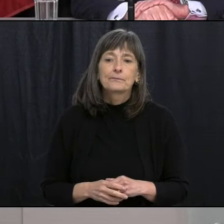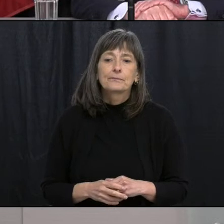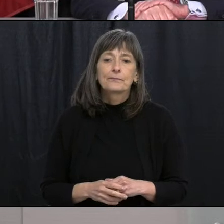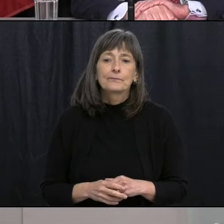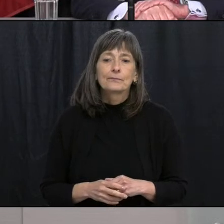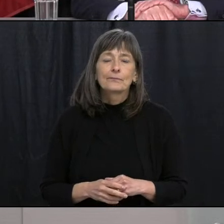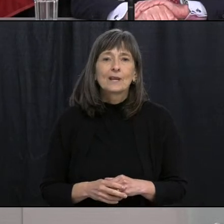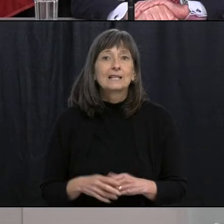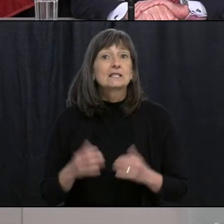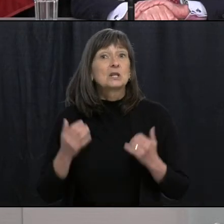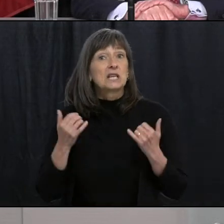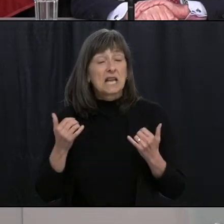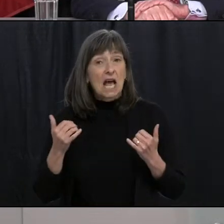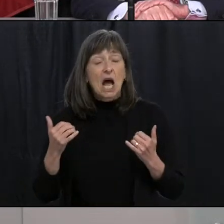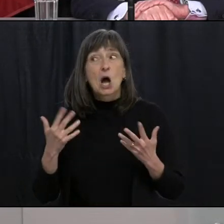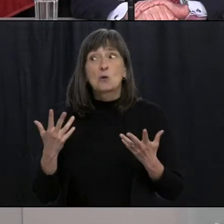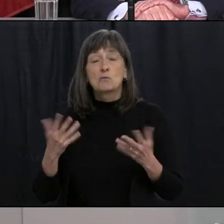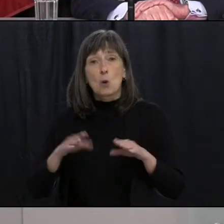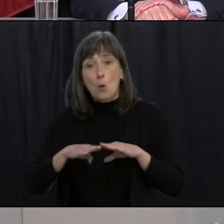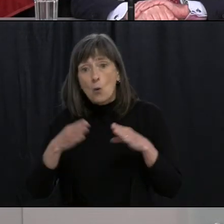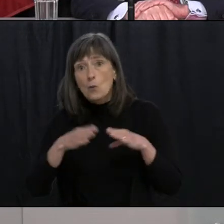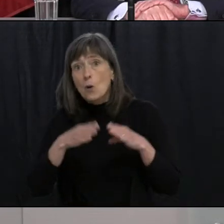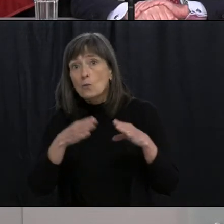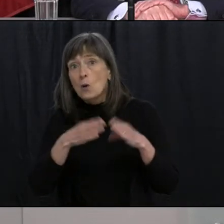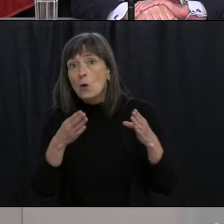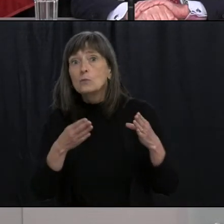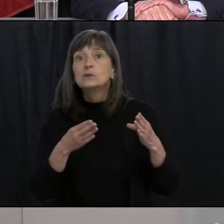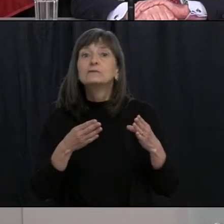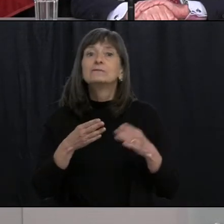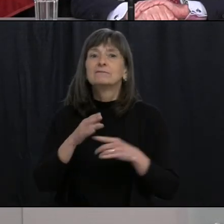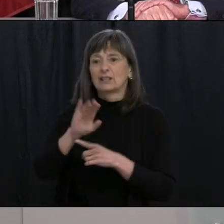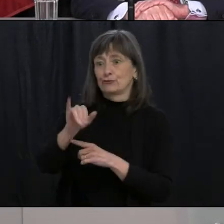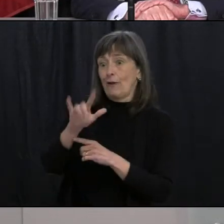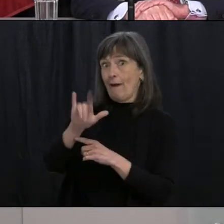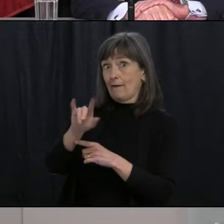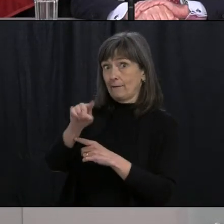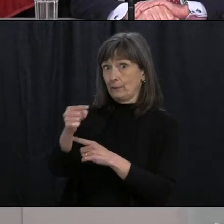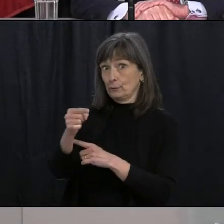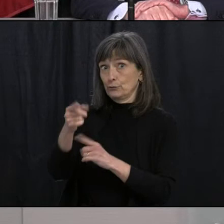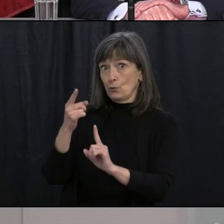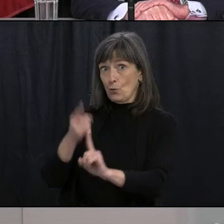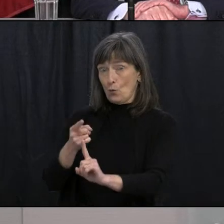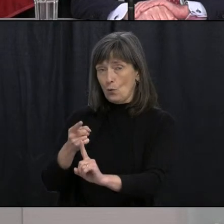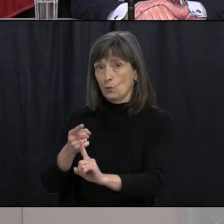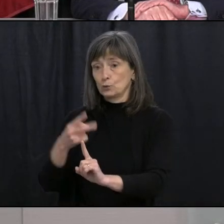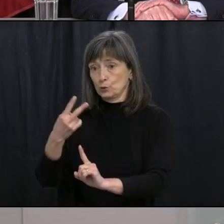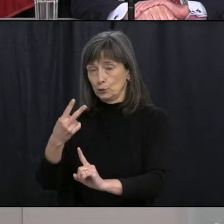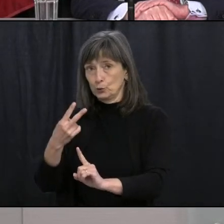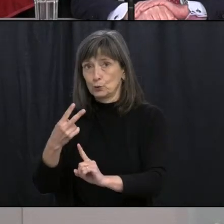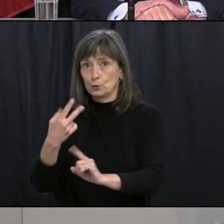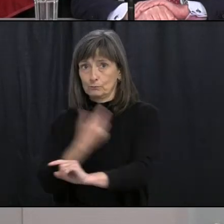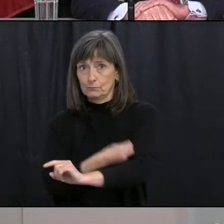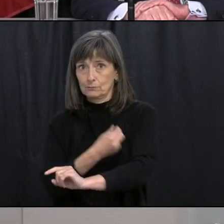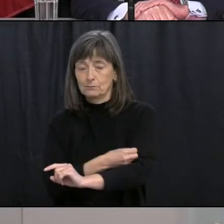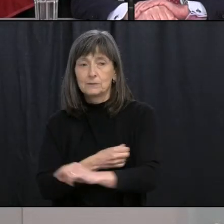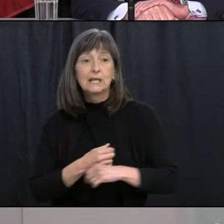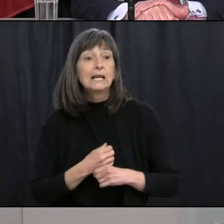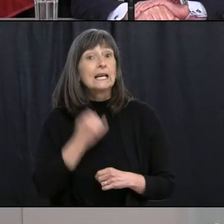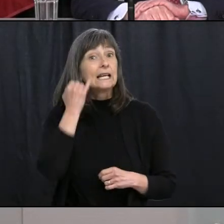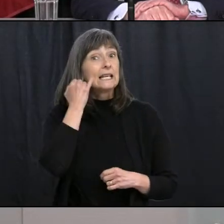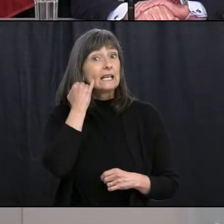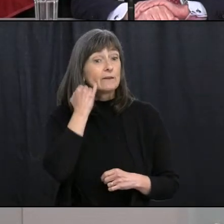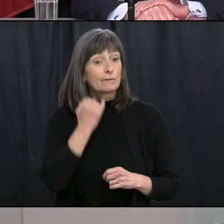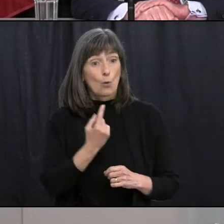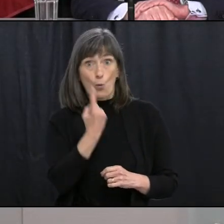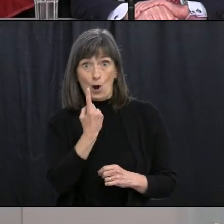and now with the change for the Atlantic bubble, but more in particular for July 1st, for those who only have one dose but can enter as long as they present a negative